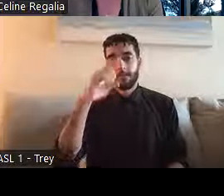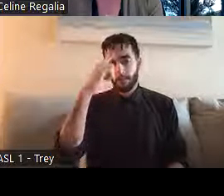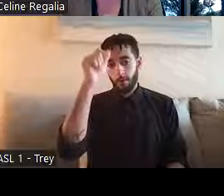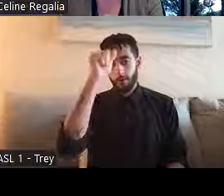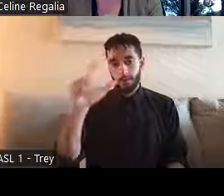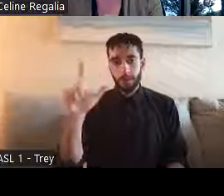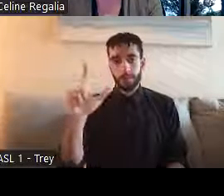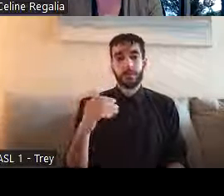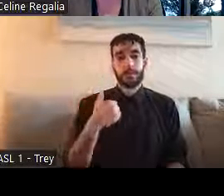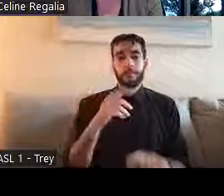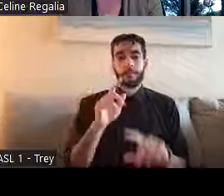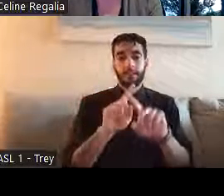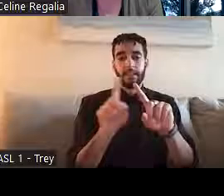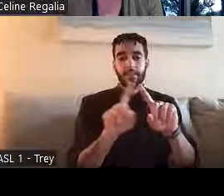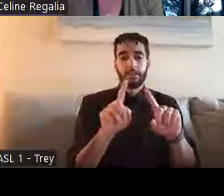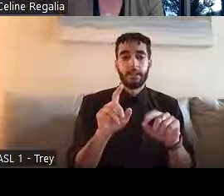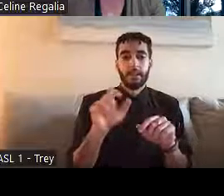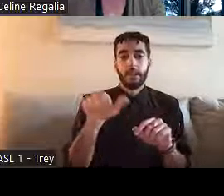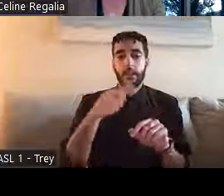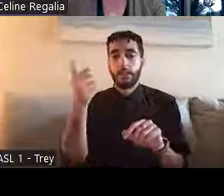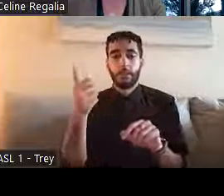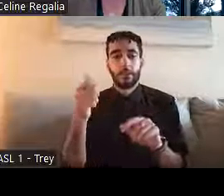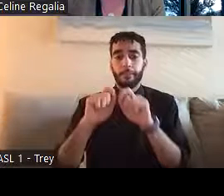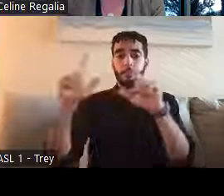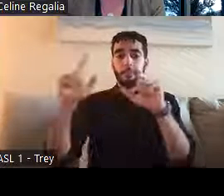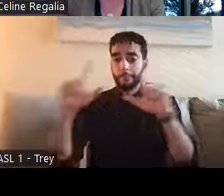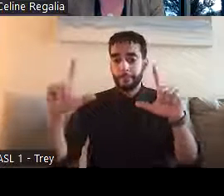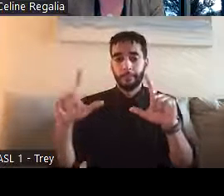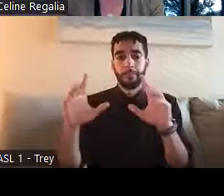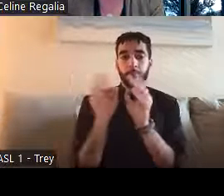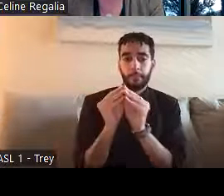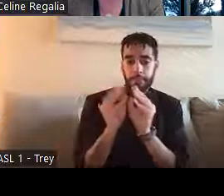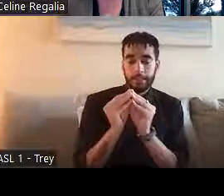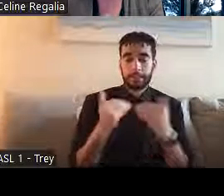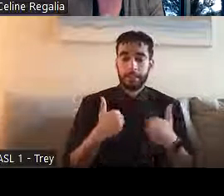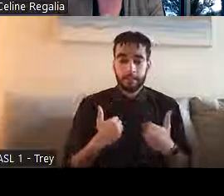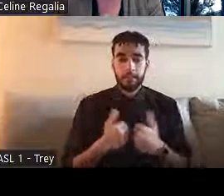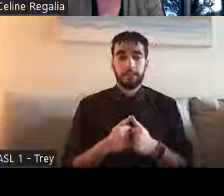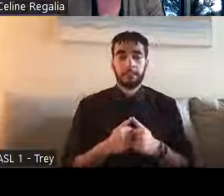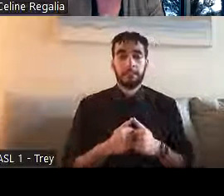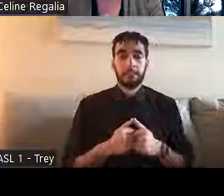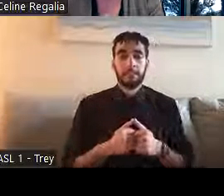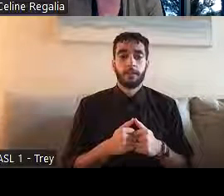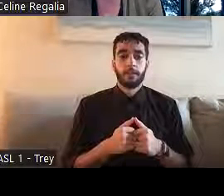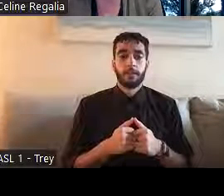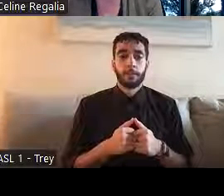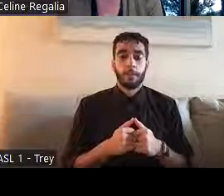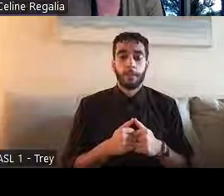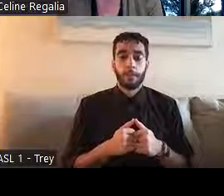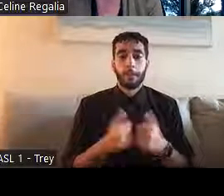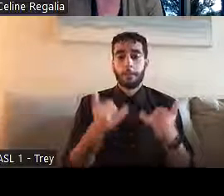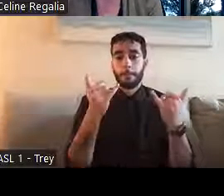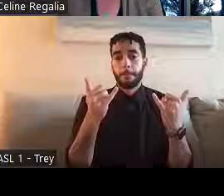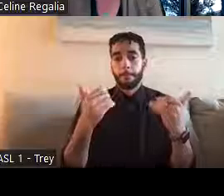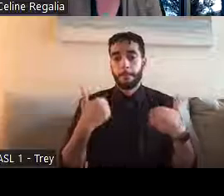NAP update, the RAISE plan that we heard in a previous committee meeting, and now the guide model that is being put out